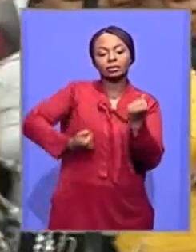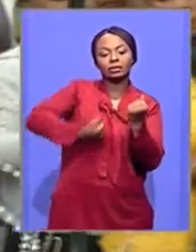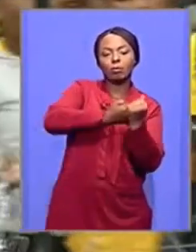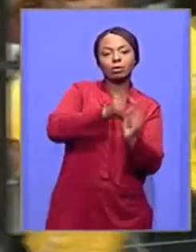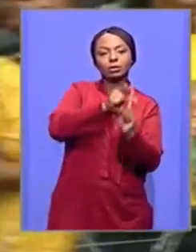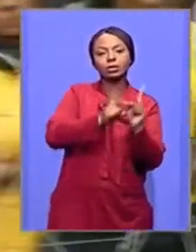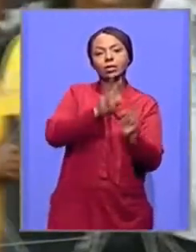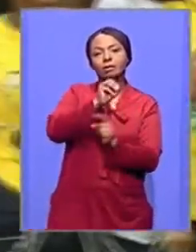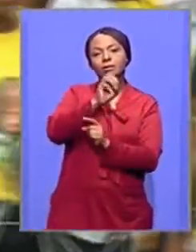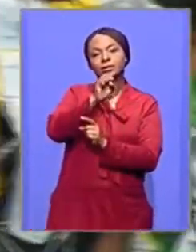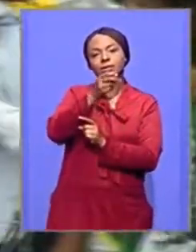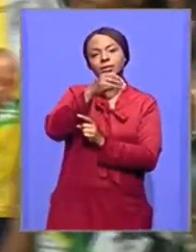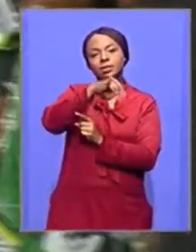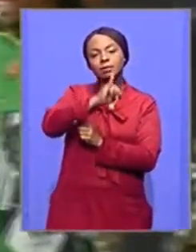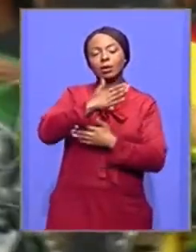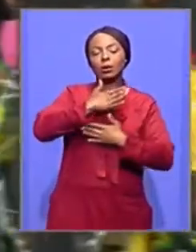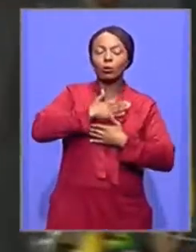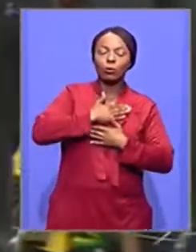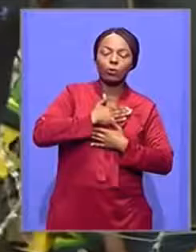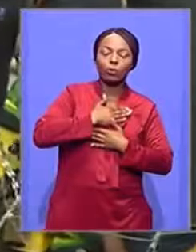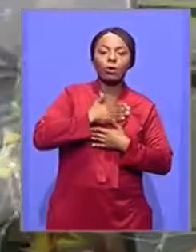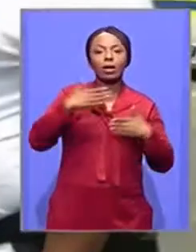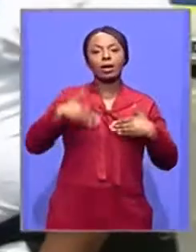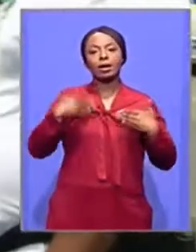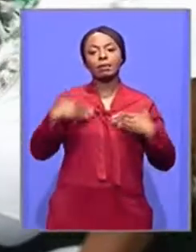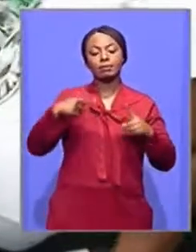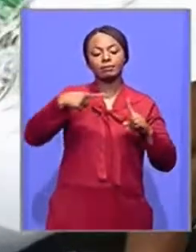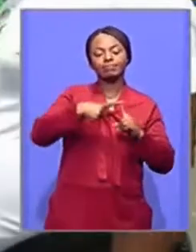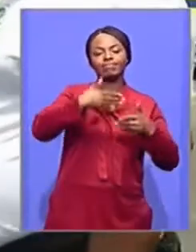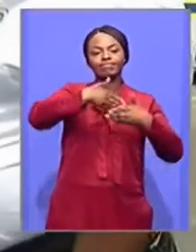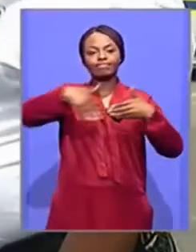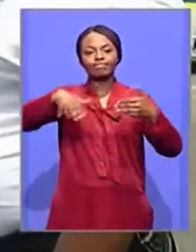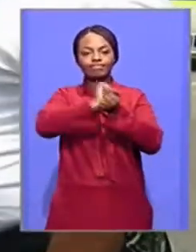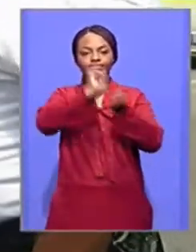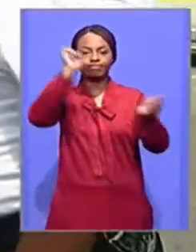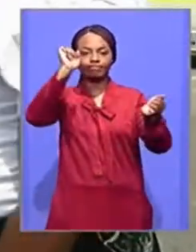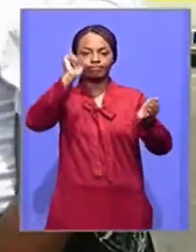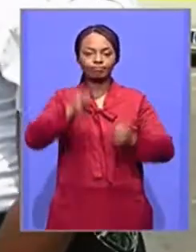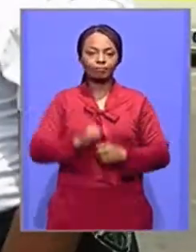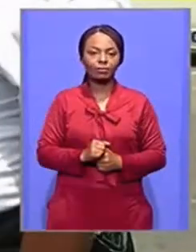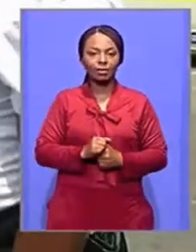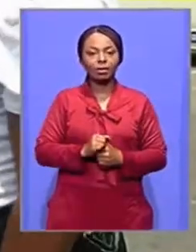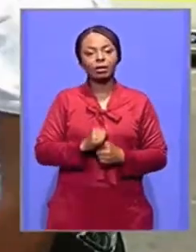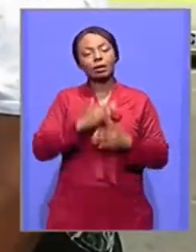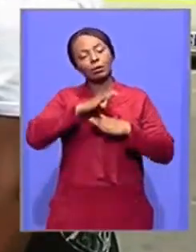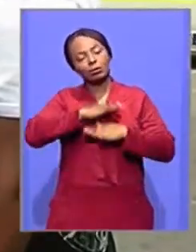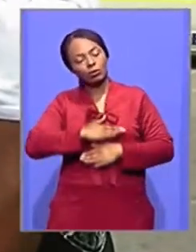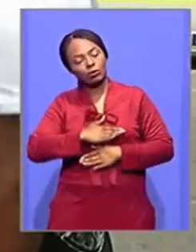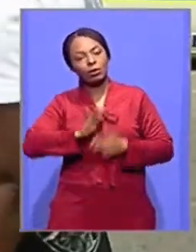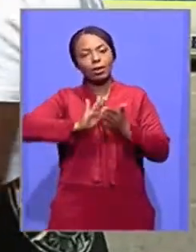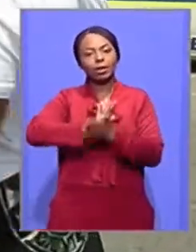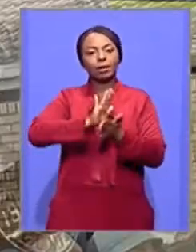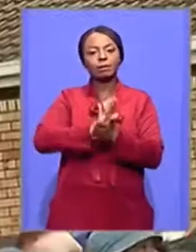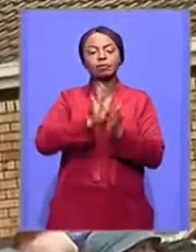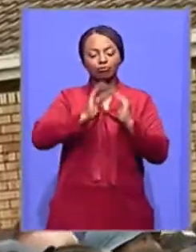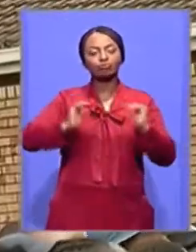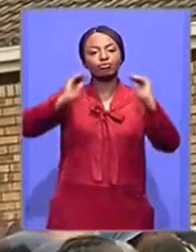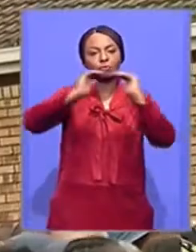ne ba itumeletse go gololwa ga gagwe. We are happy. We feel that justice has vindicated us at this temporal